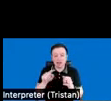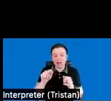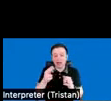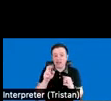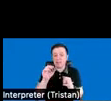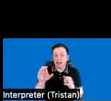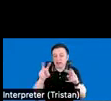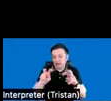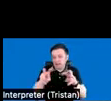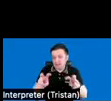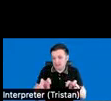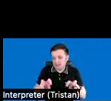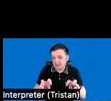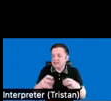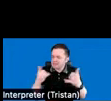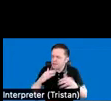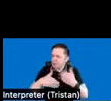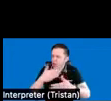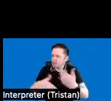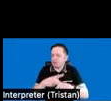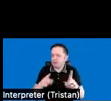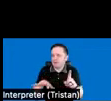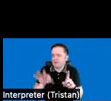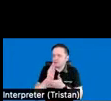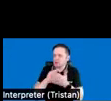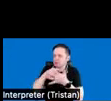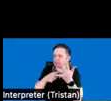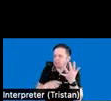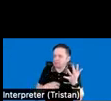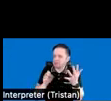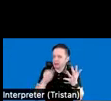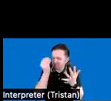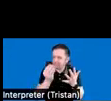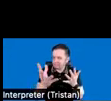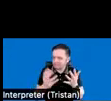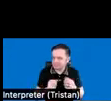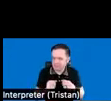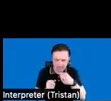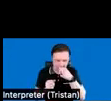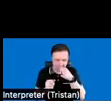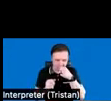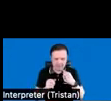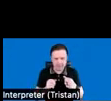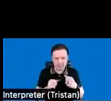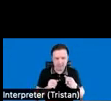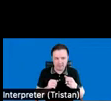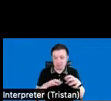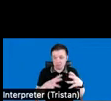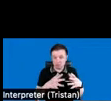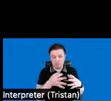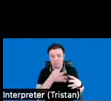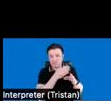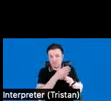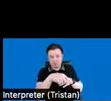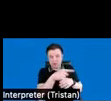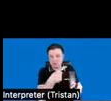I'm able to present today some preliminary findings. So all groups of experts talk about multiple